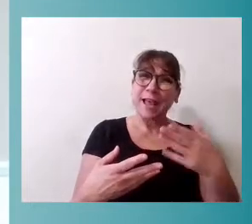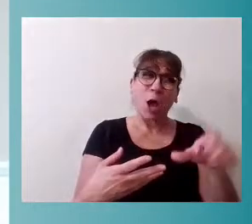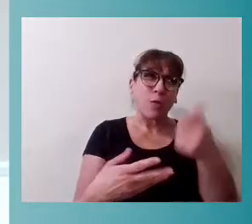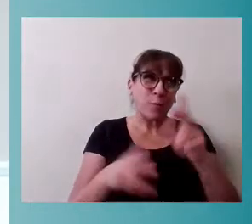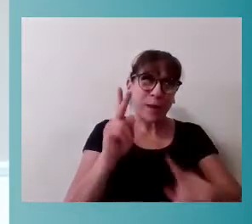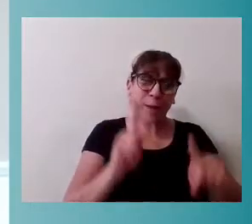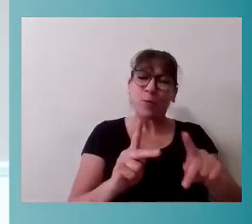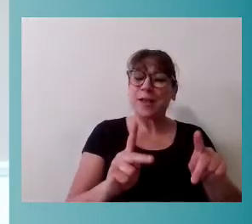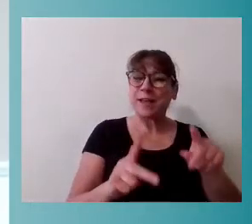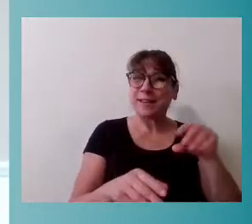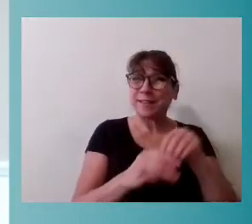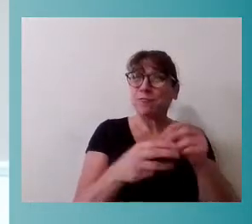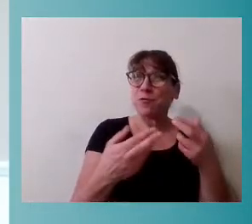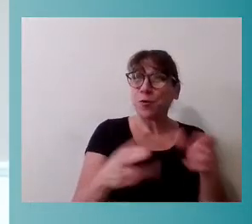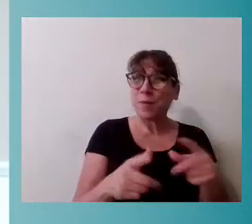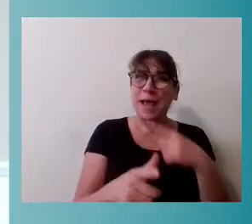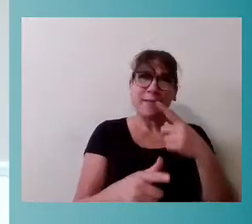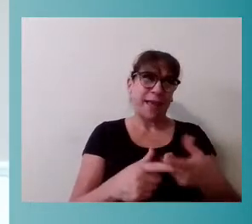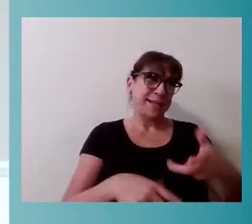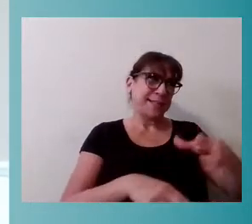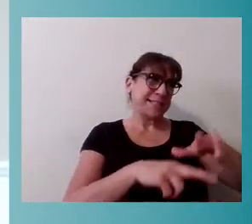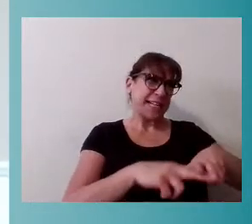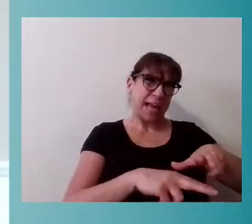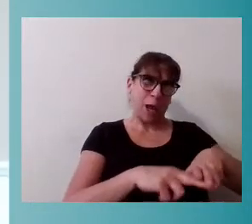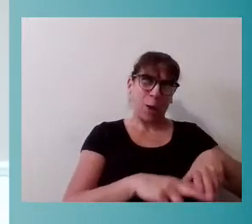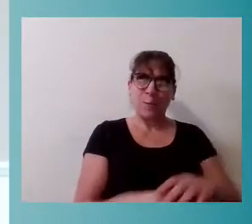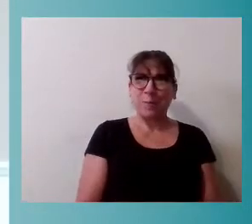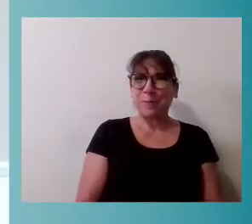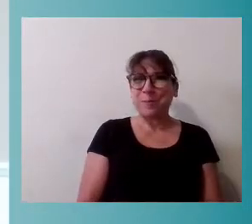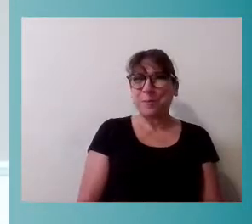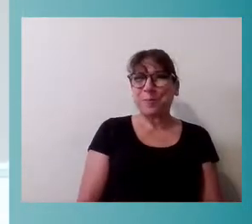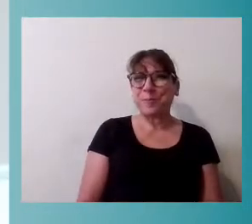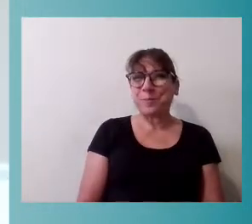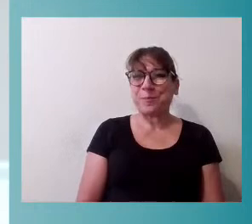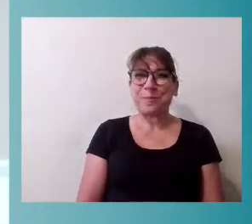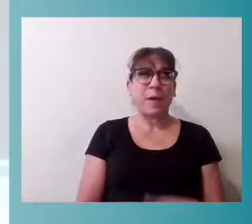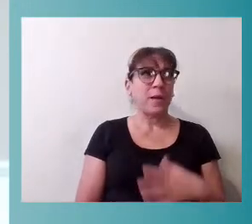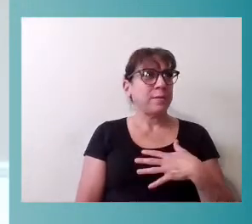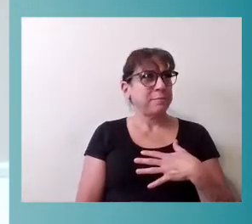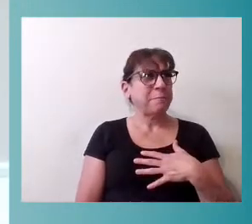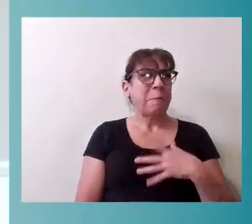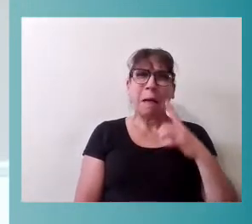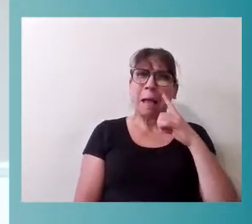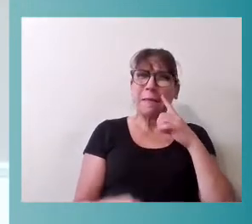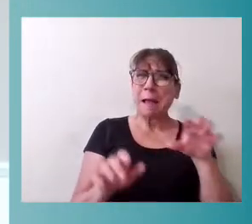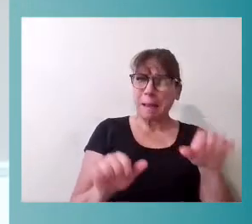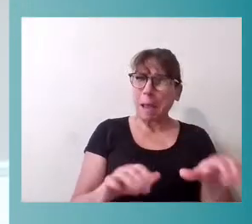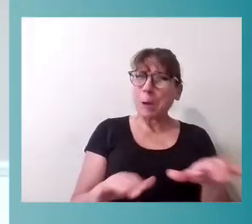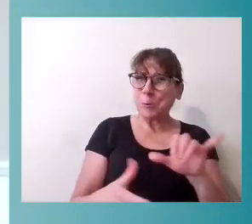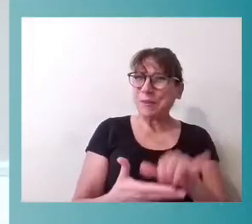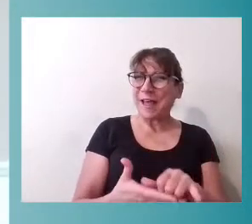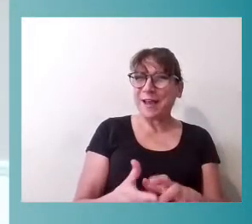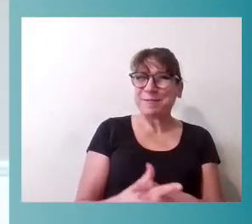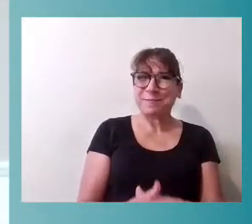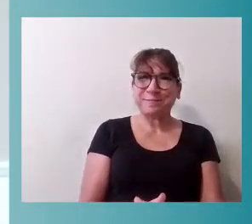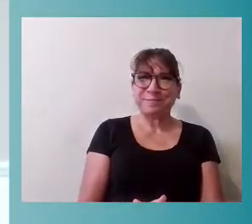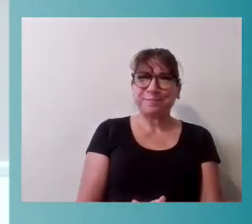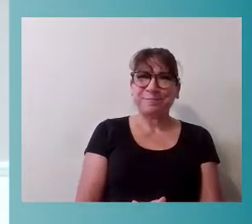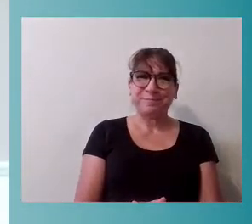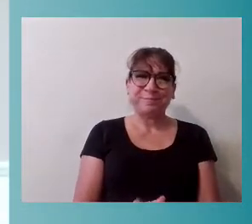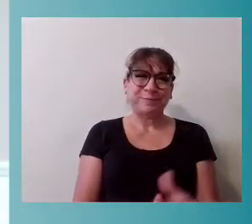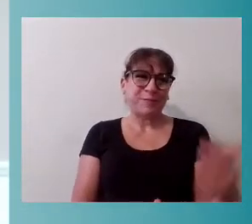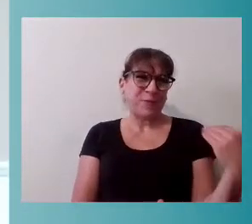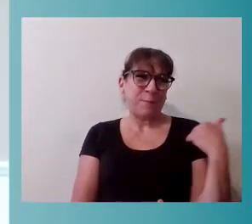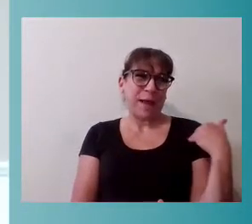in the room, and then sit down. And I said, well, I think I can do that. It